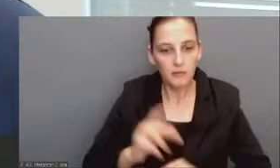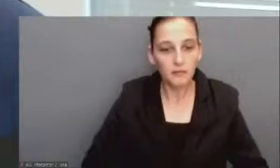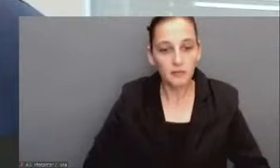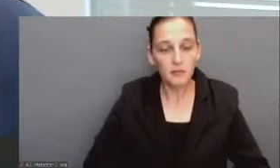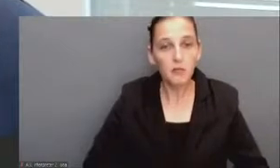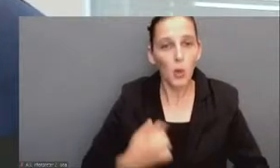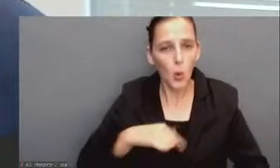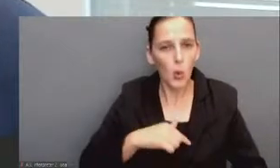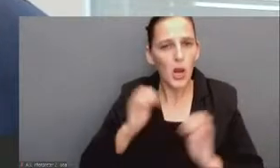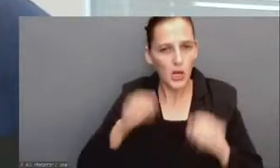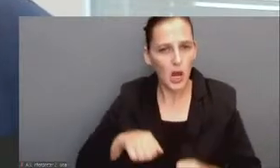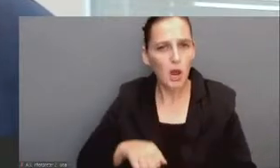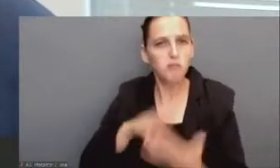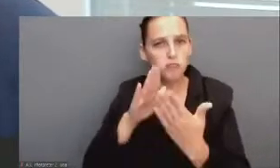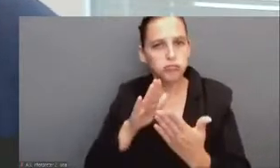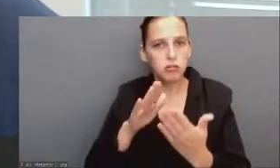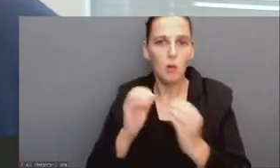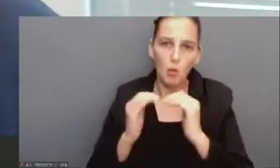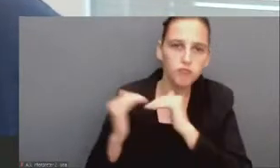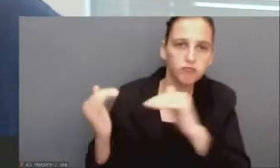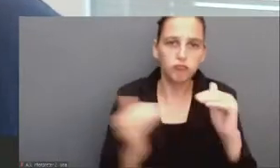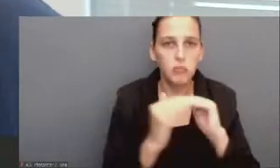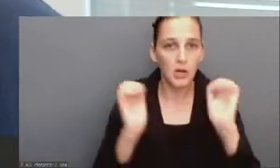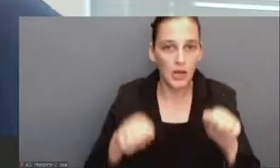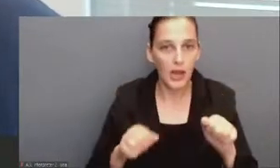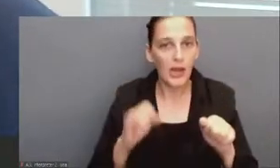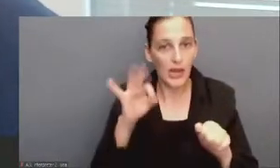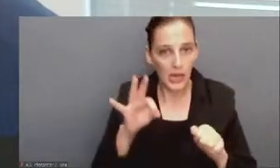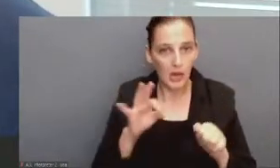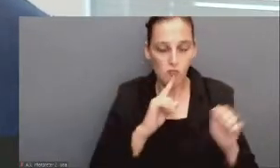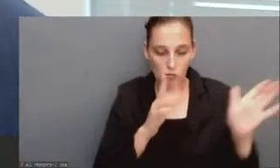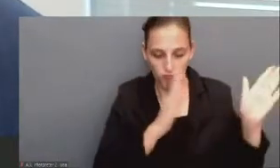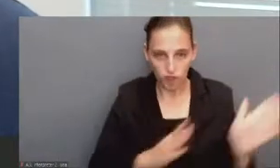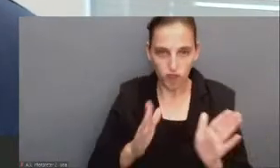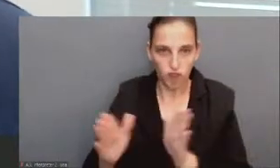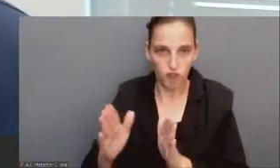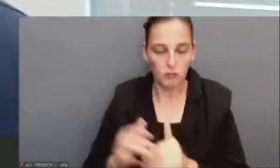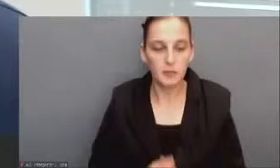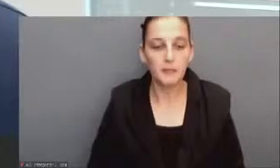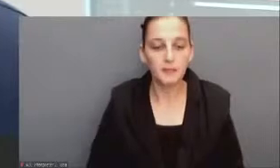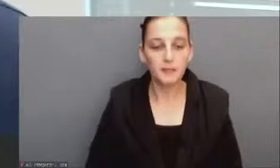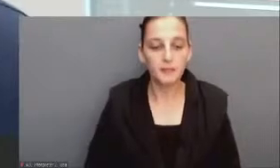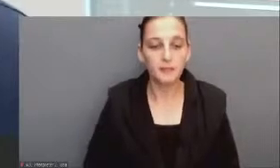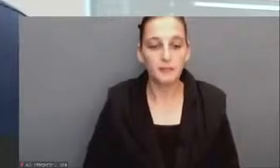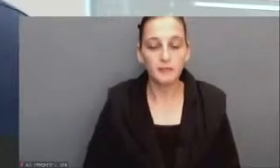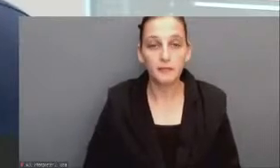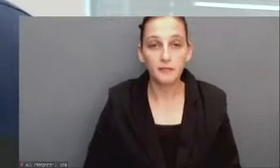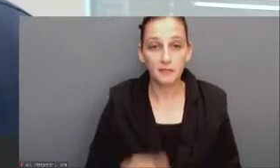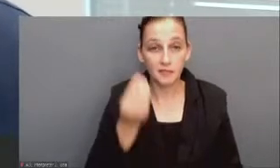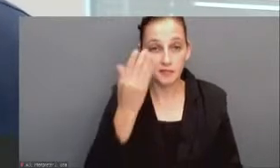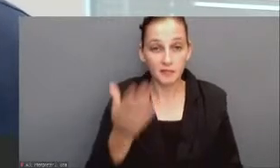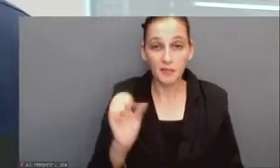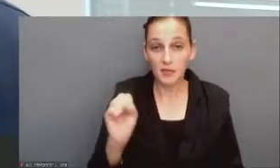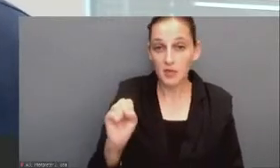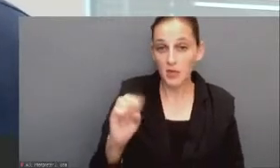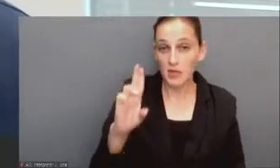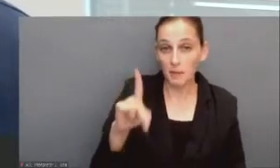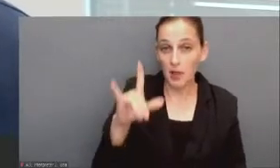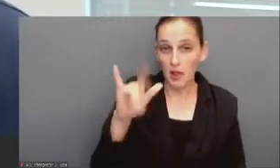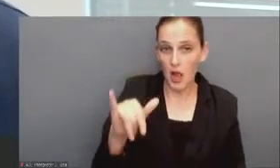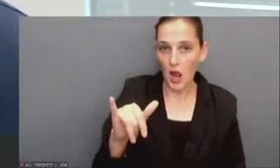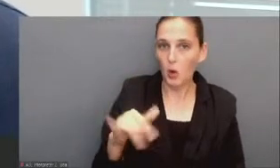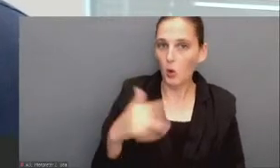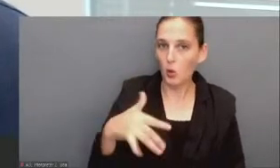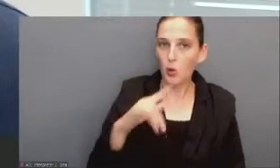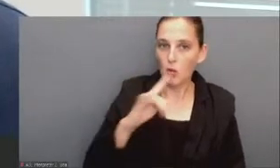in them. I also want to note one other thing here. A steady supply chain here is key. Frontline health